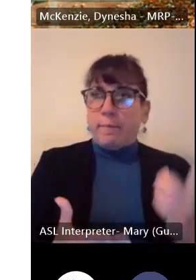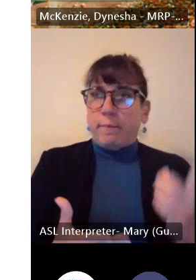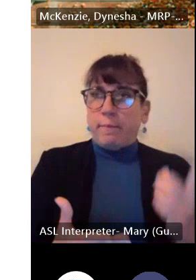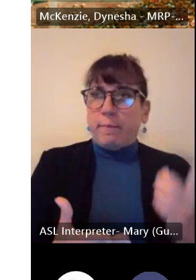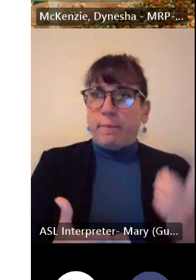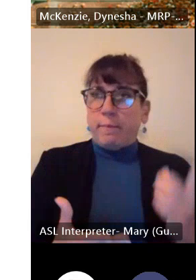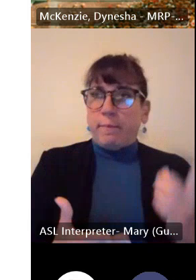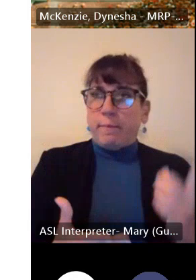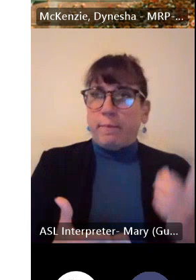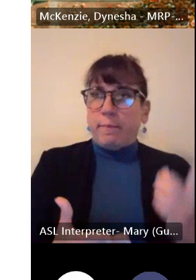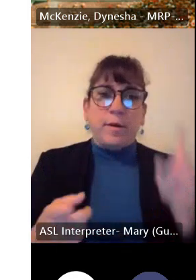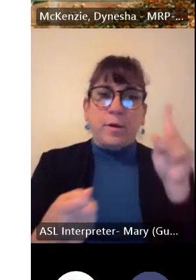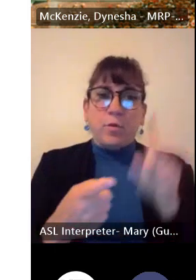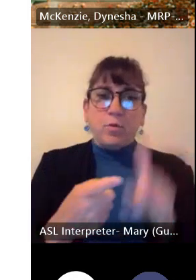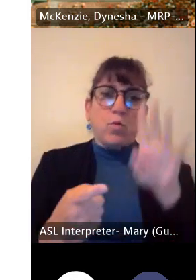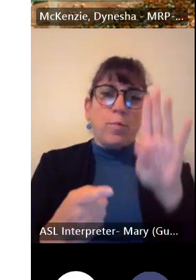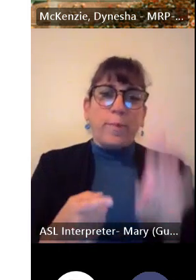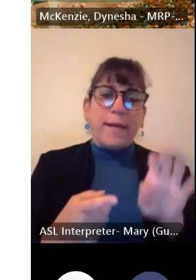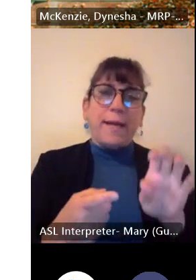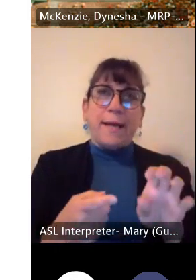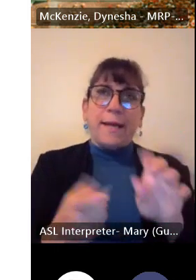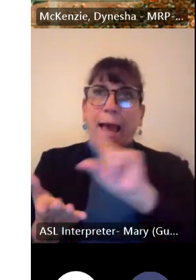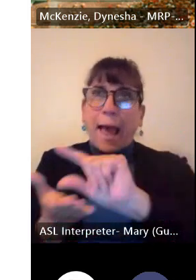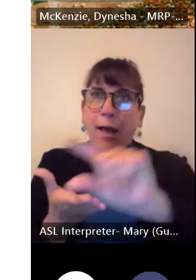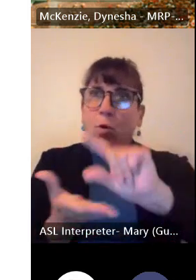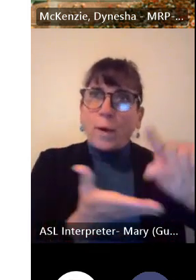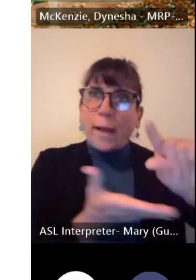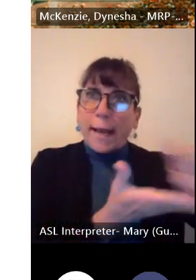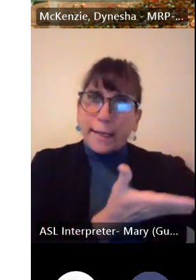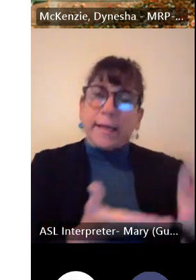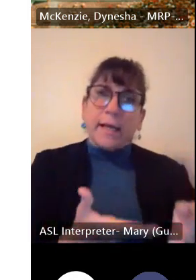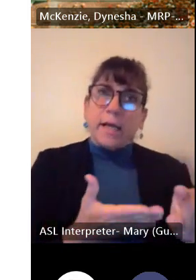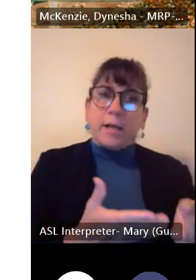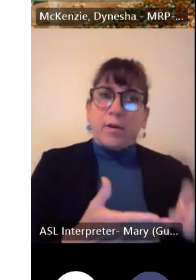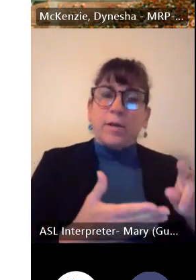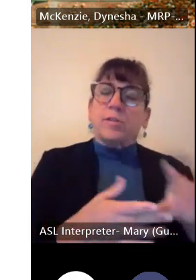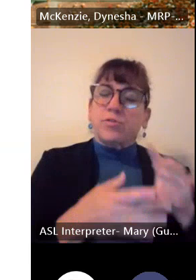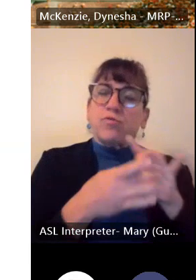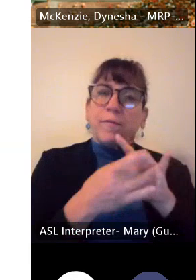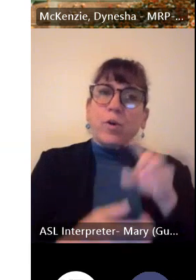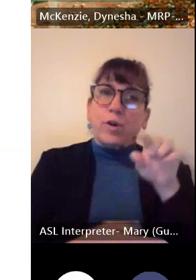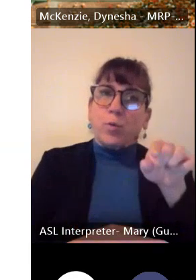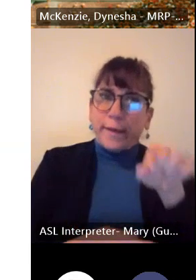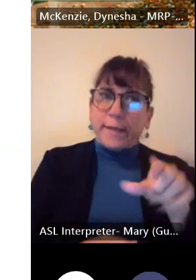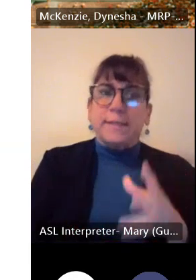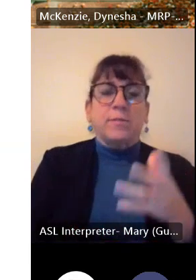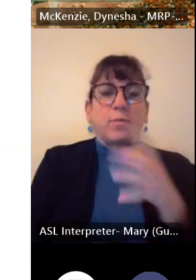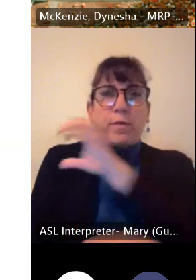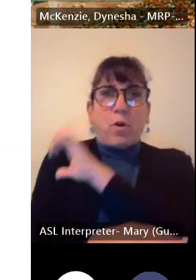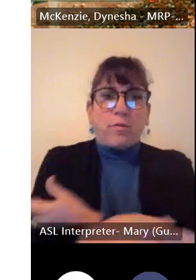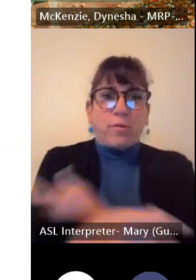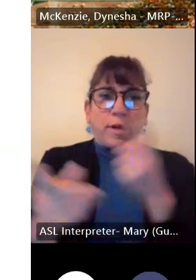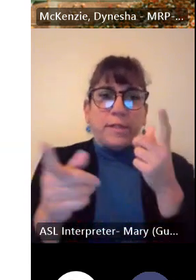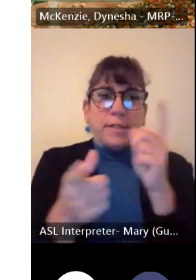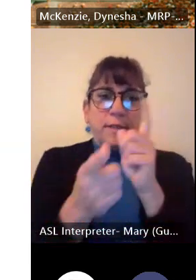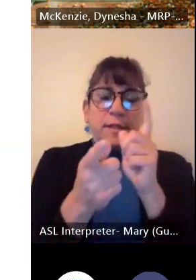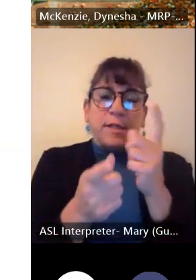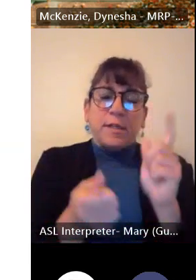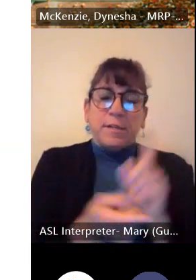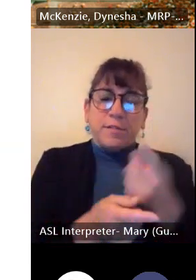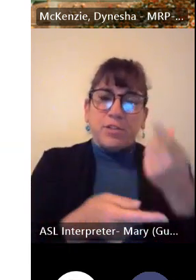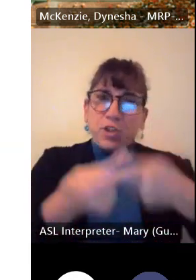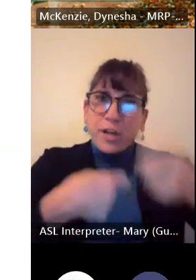302B allocation. That's what that is referring to. Then we want legislation authorizing changes in mandatory spending